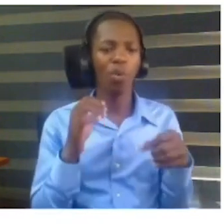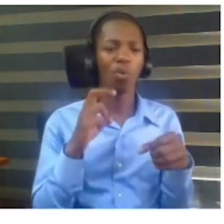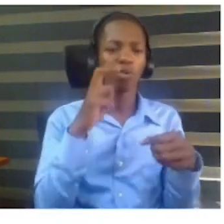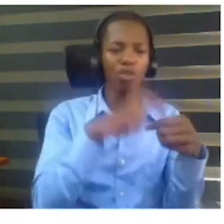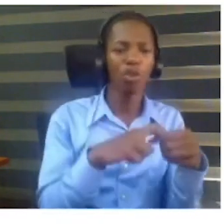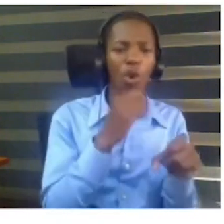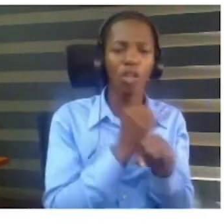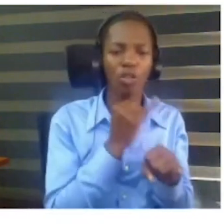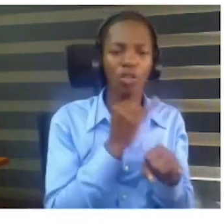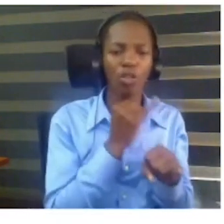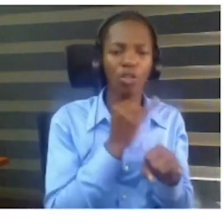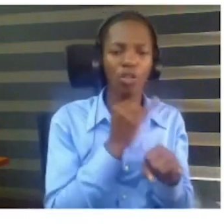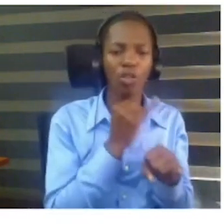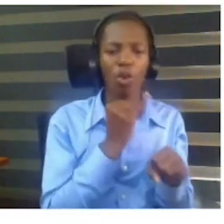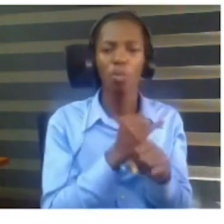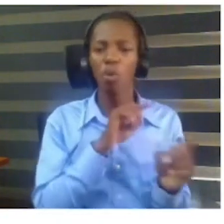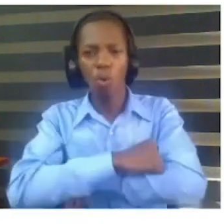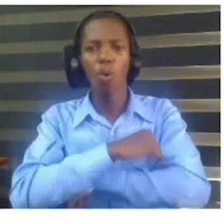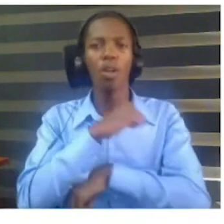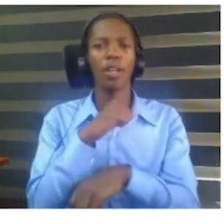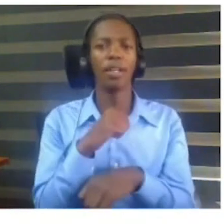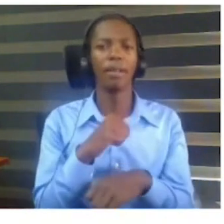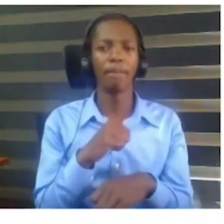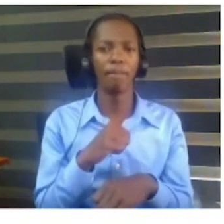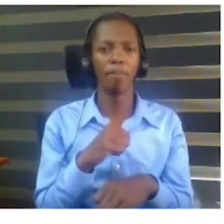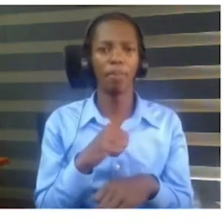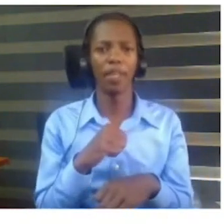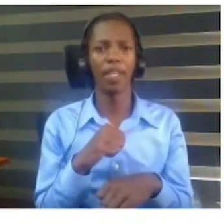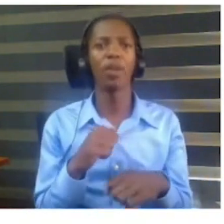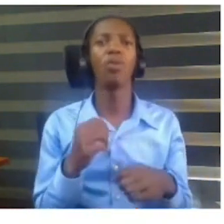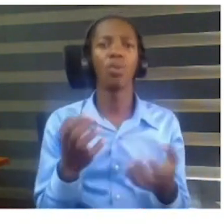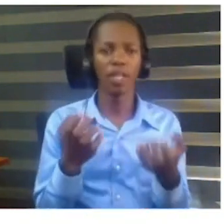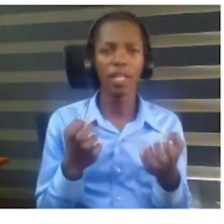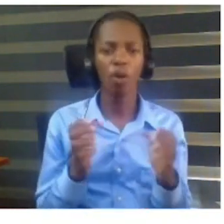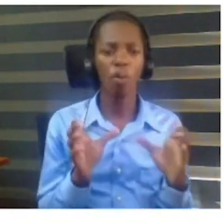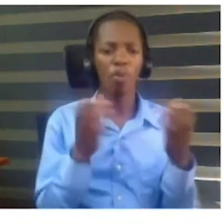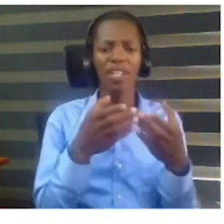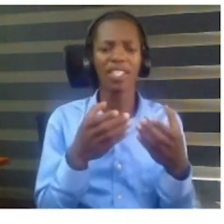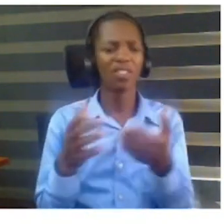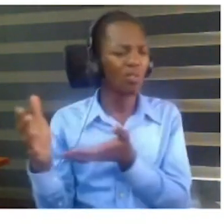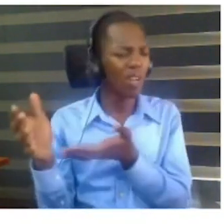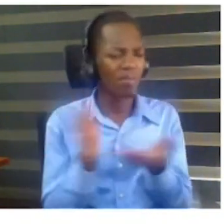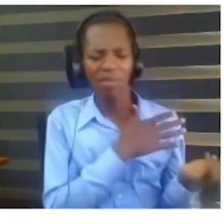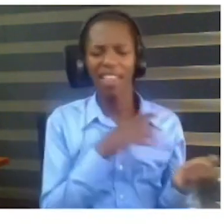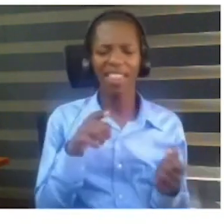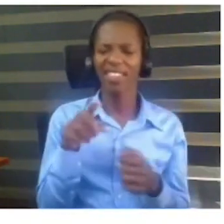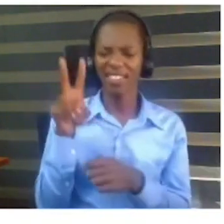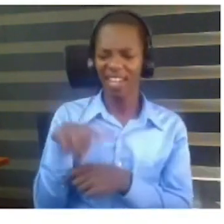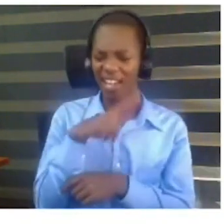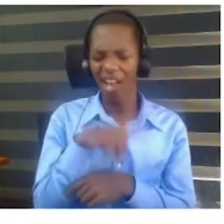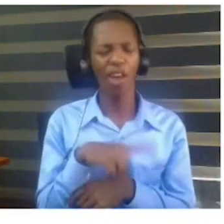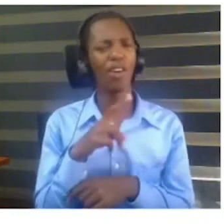communities to get rid of ableism and instead engage in an interactive process and find